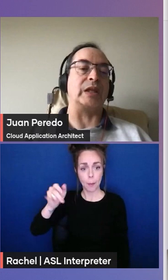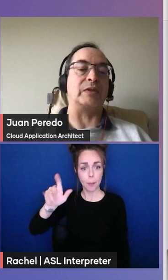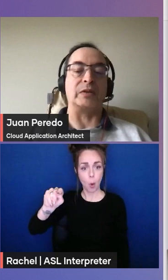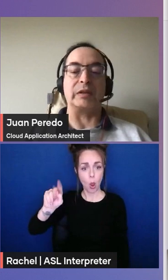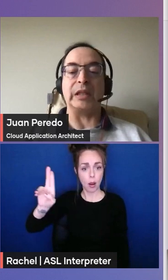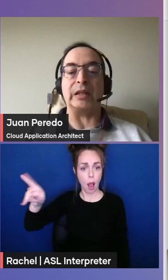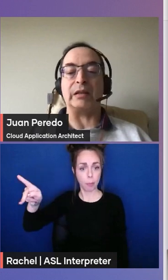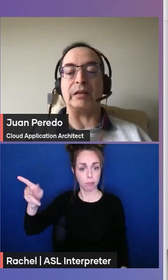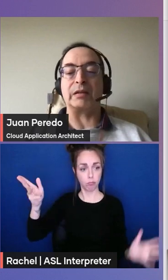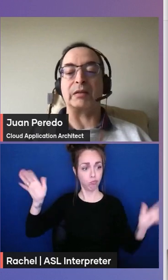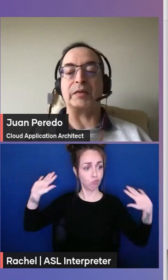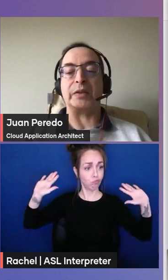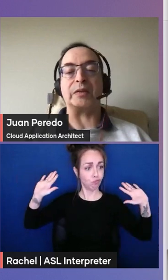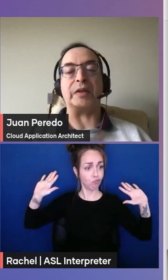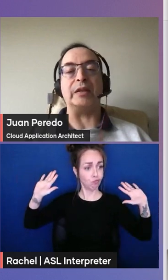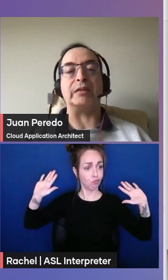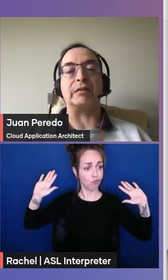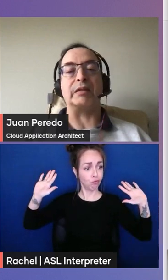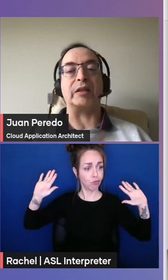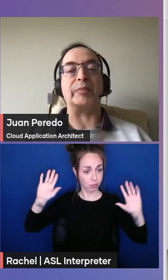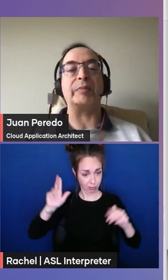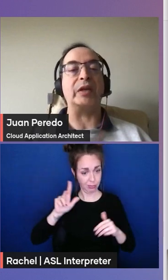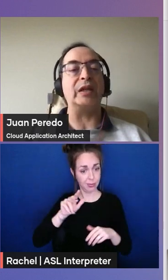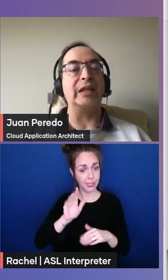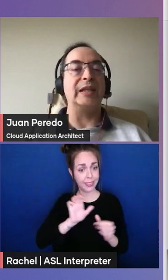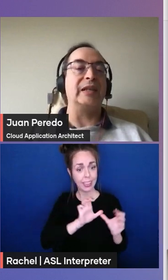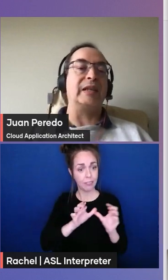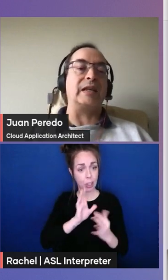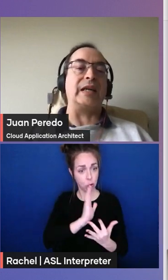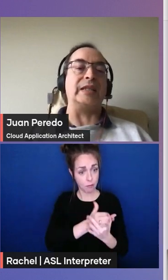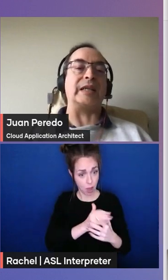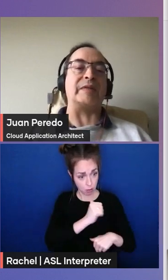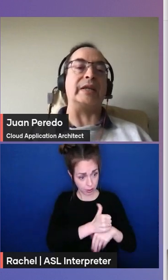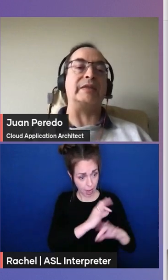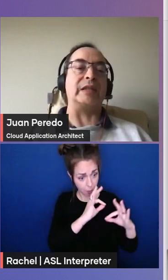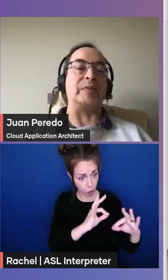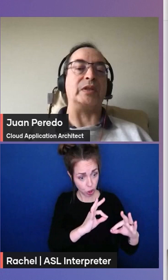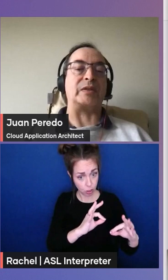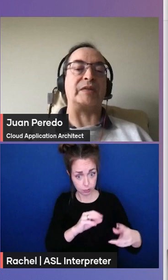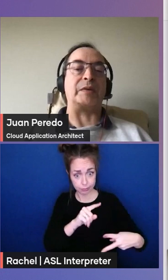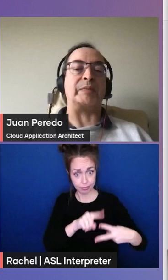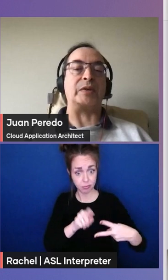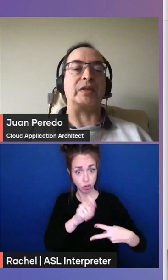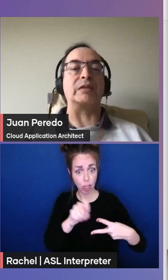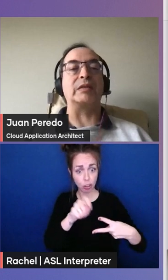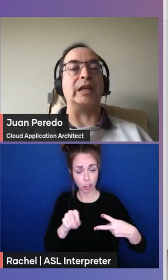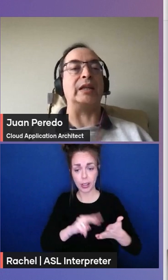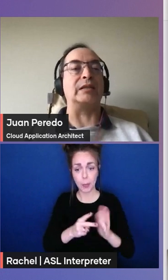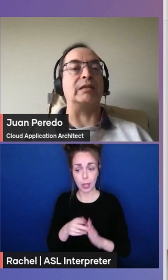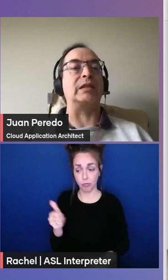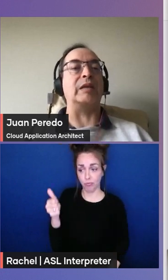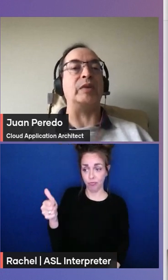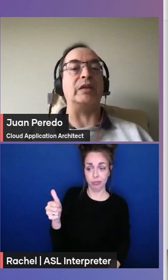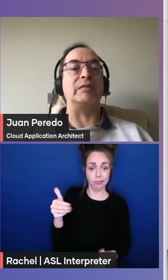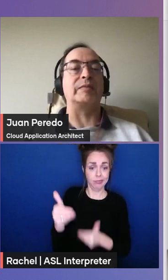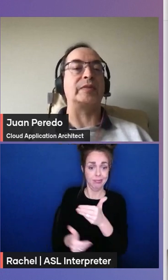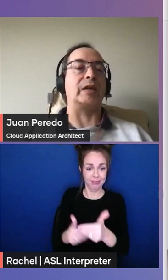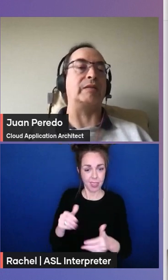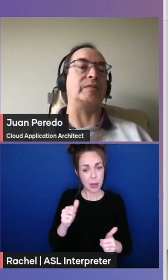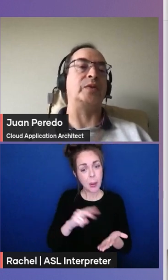sure that their configuration file is set up properly. And it's a very simple and straightforward process that can